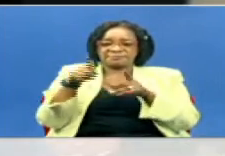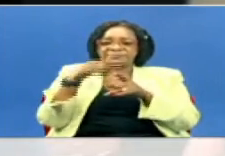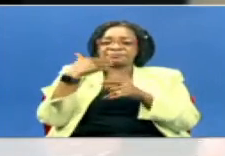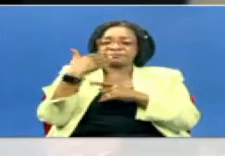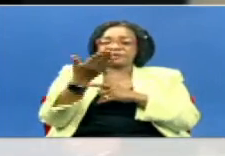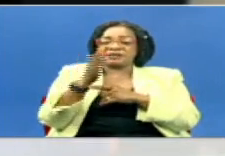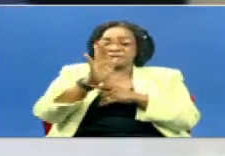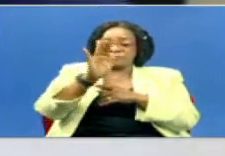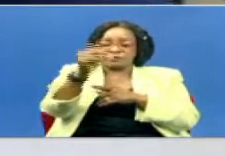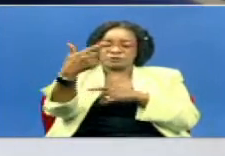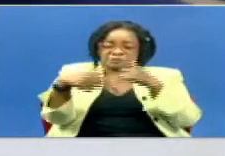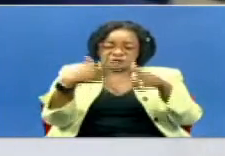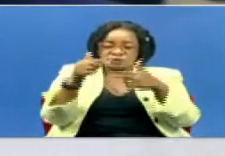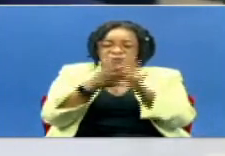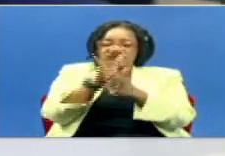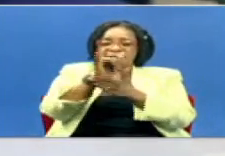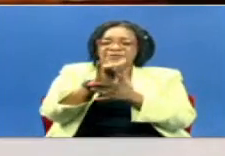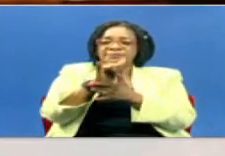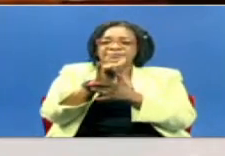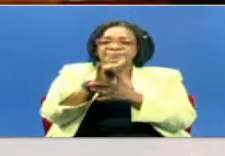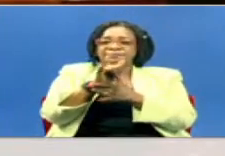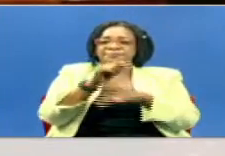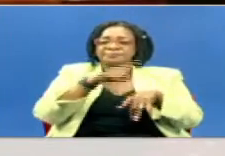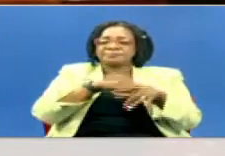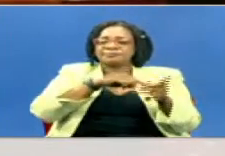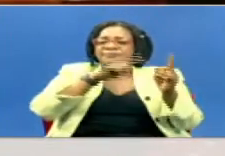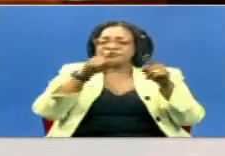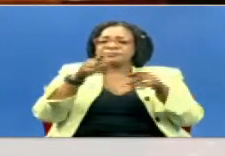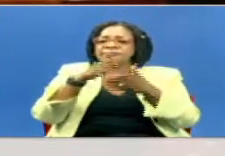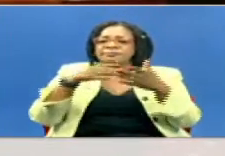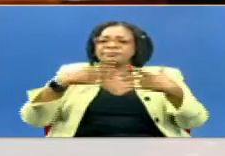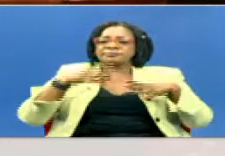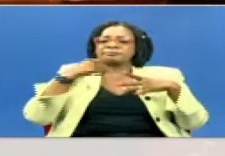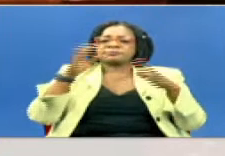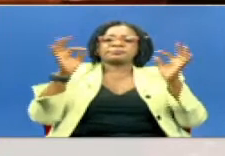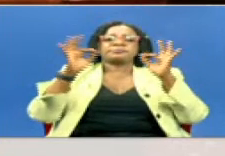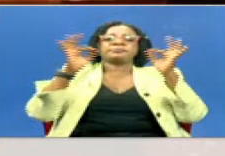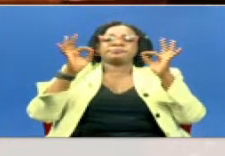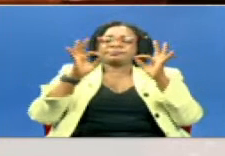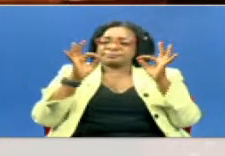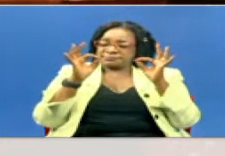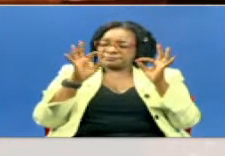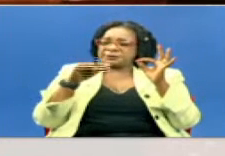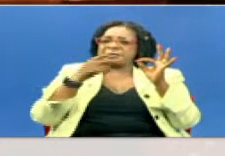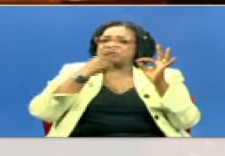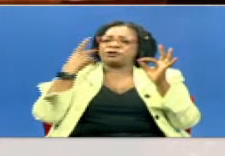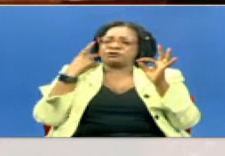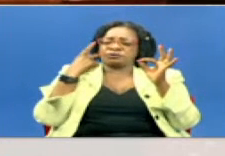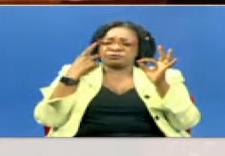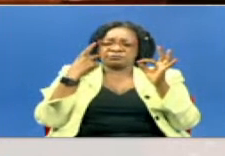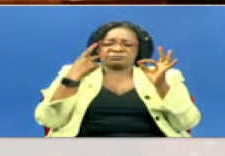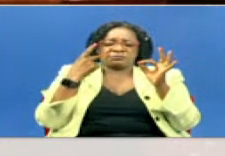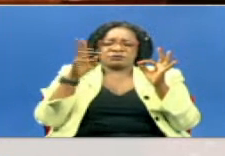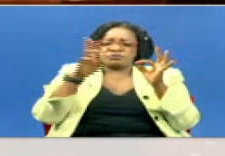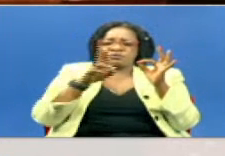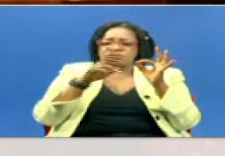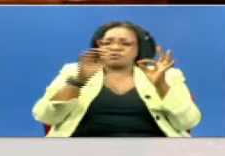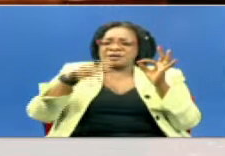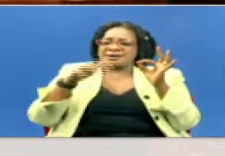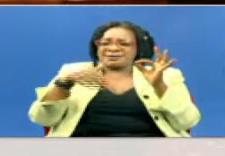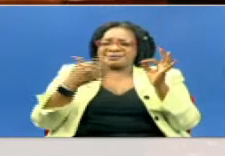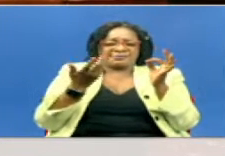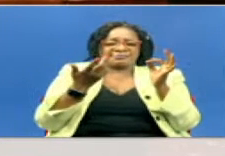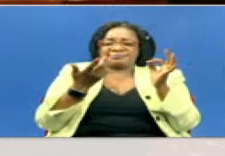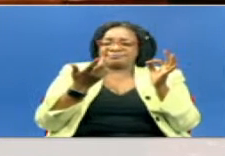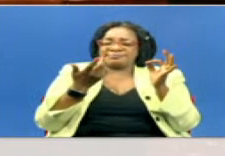for continuing that tradition. So when I went there, some people say, oh, surprise attendance by Kalonzo at Uhuru Gardens, and they show